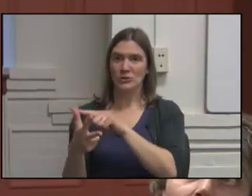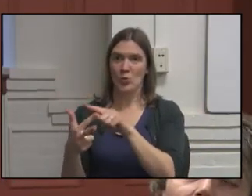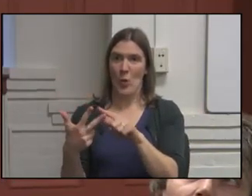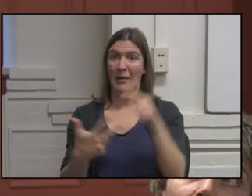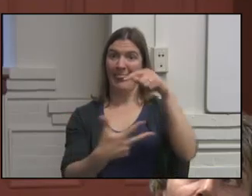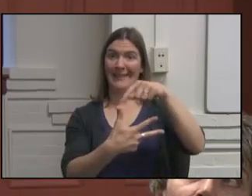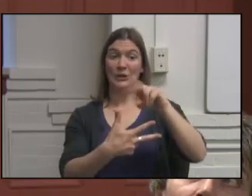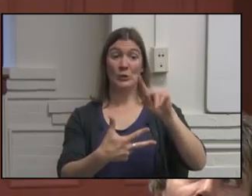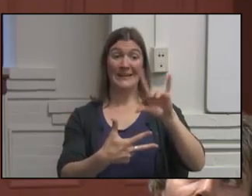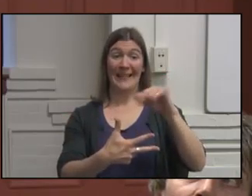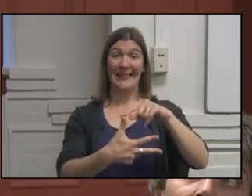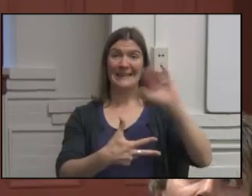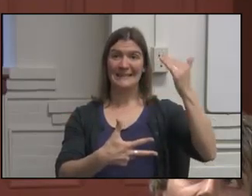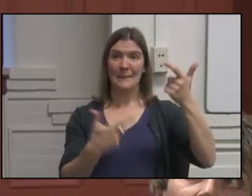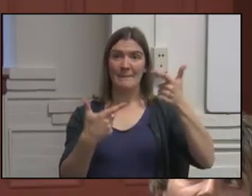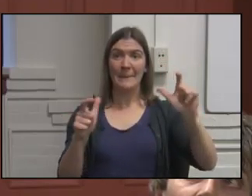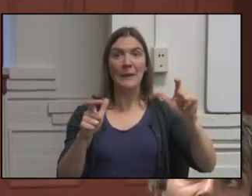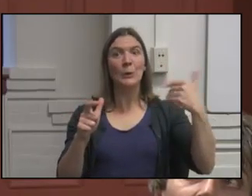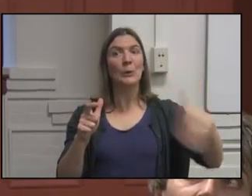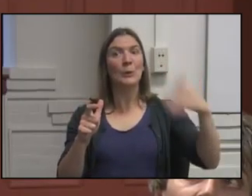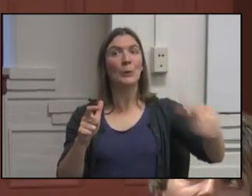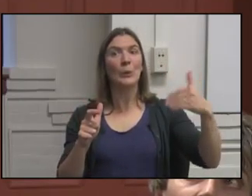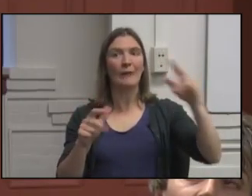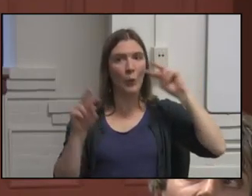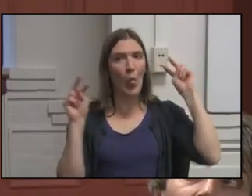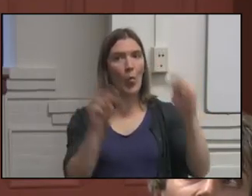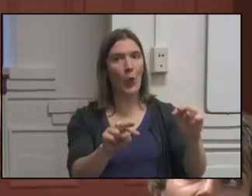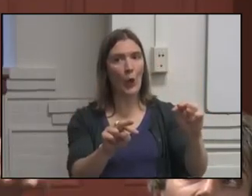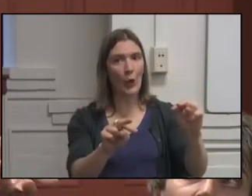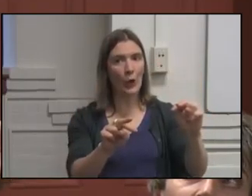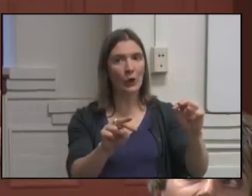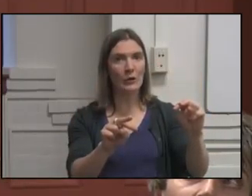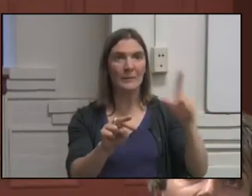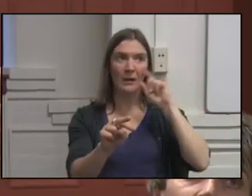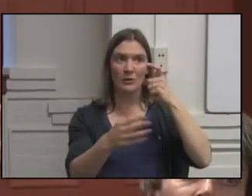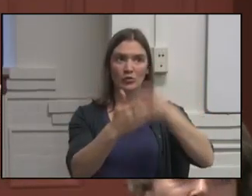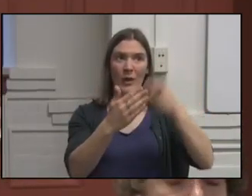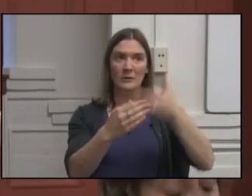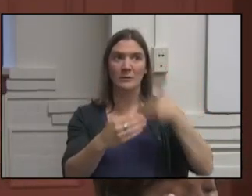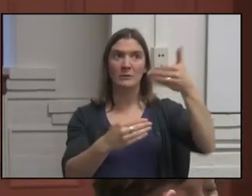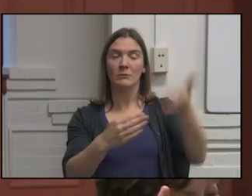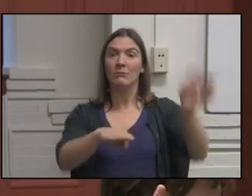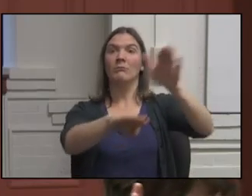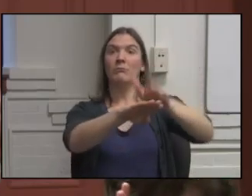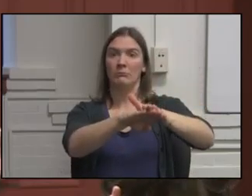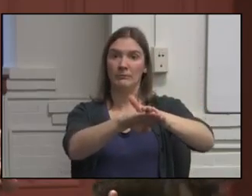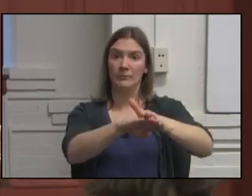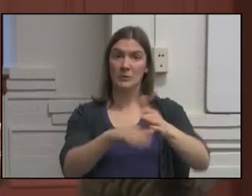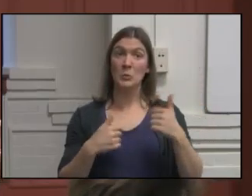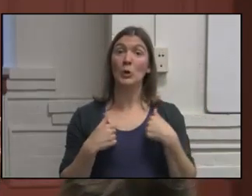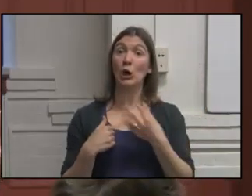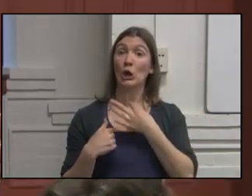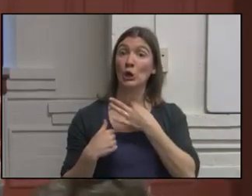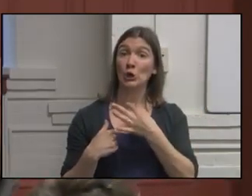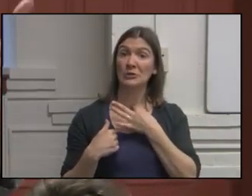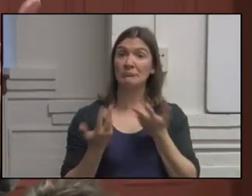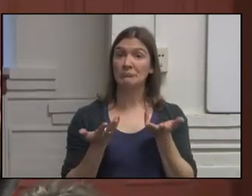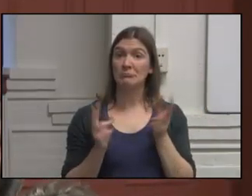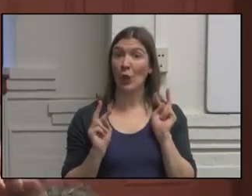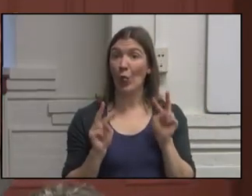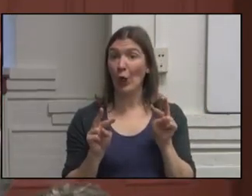be the major action for the coming year. So we, and I imagine other people might be curious